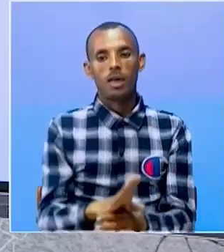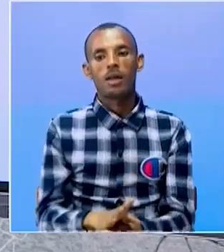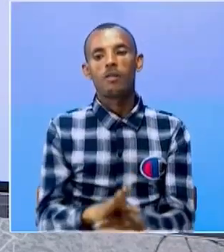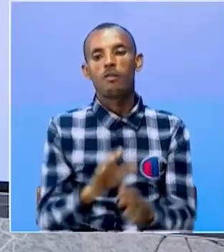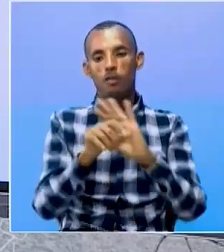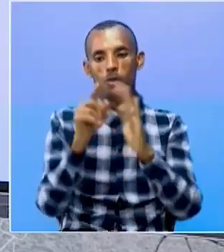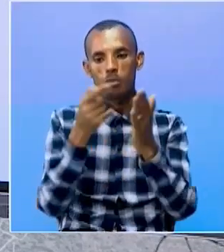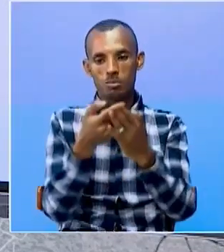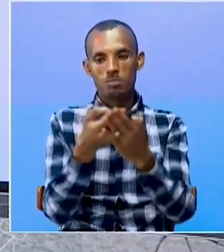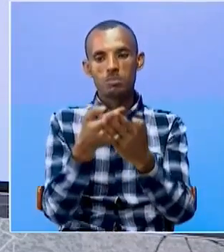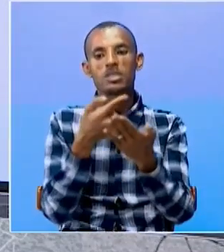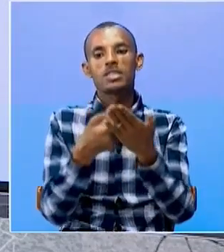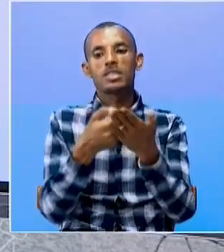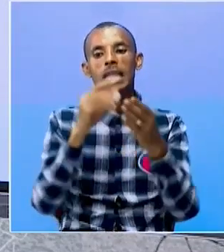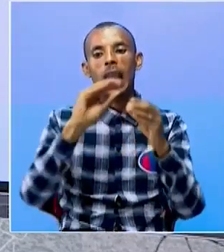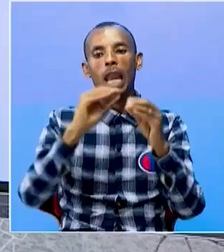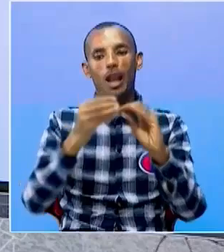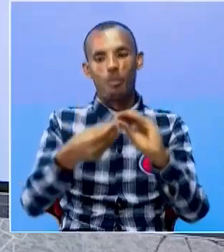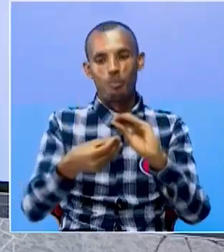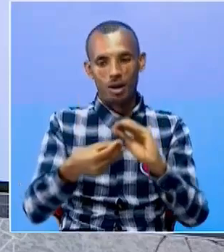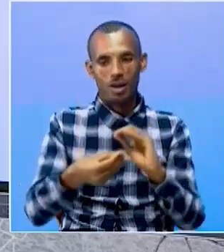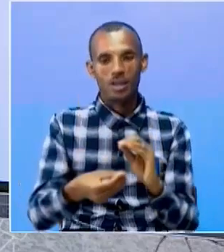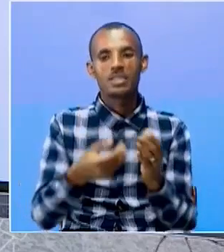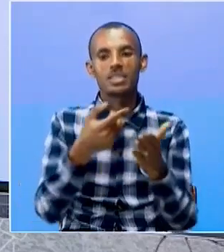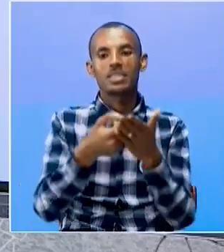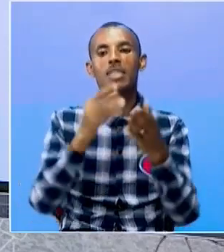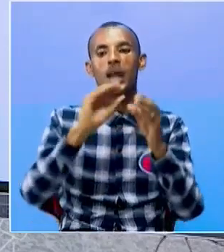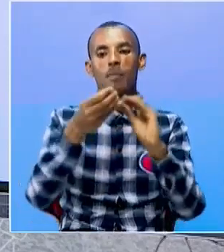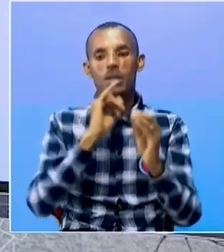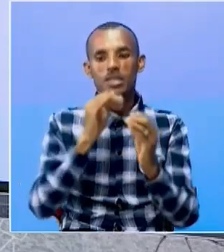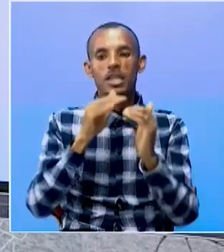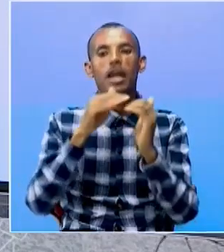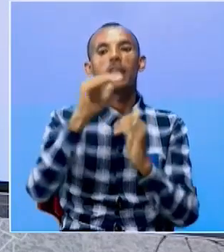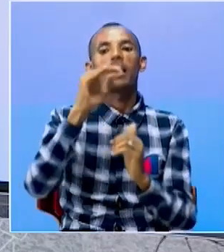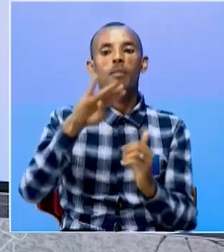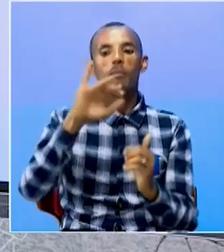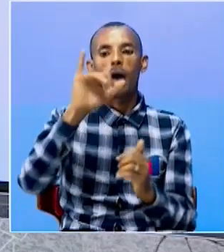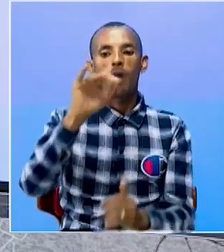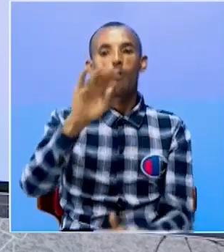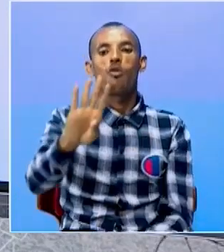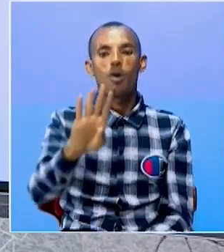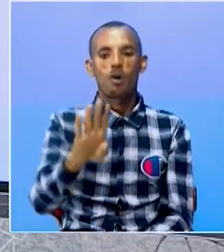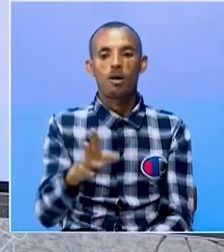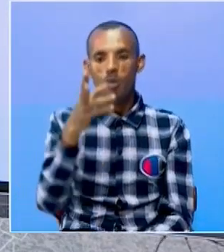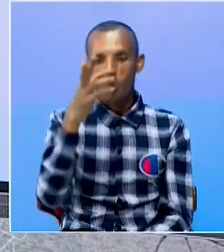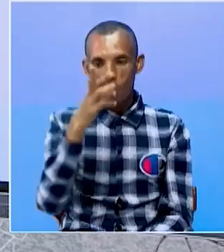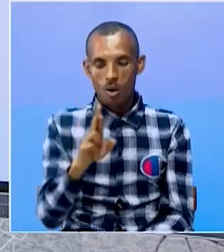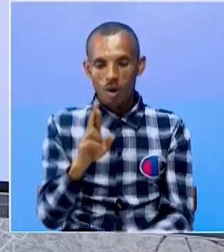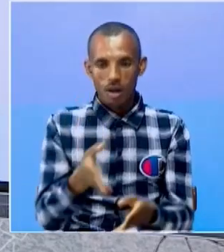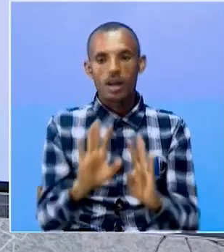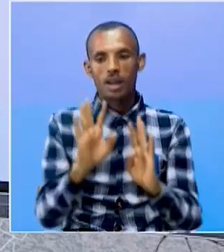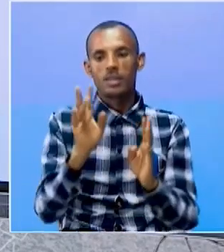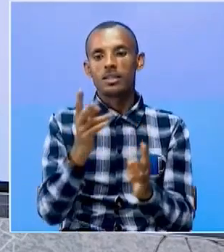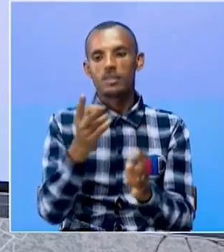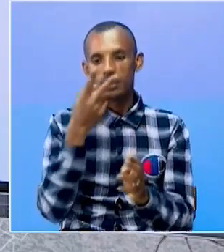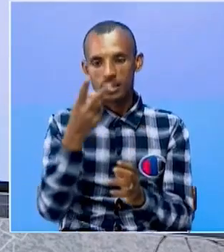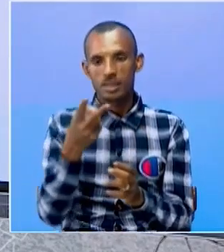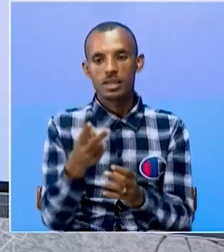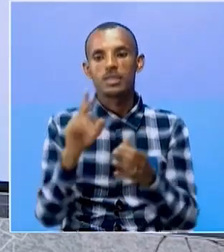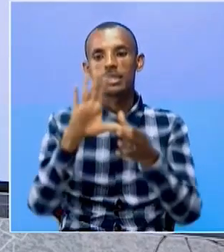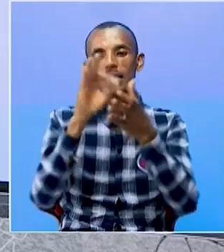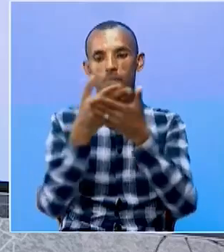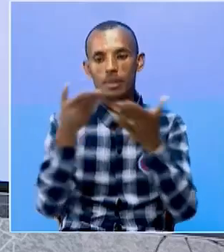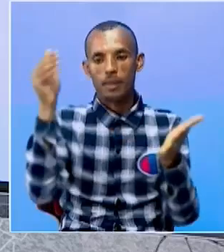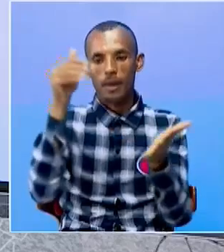this number is greater by 4. Or let me repeat the statement